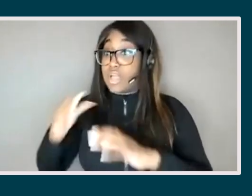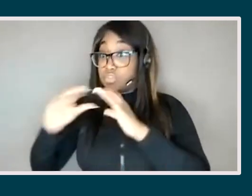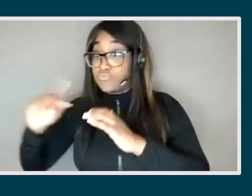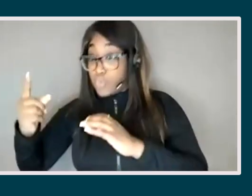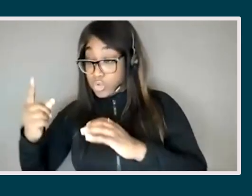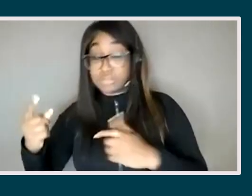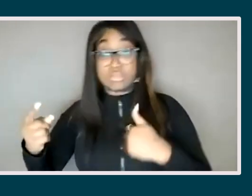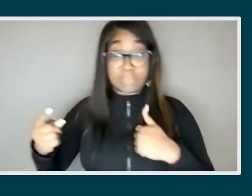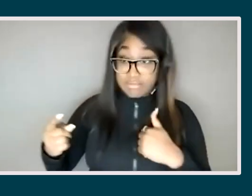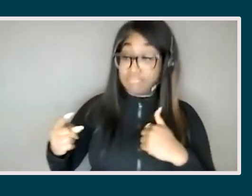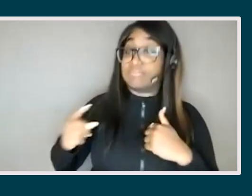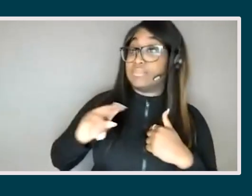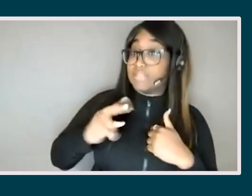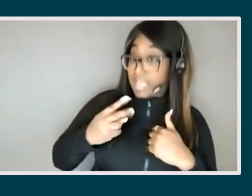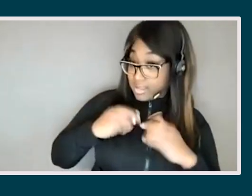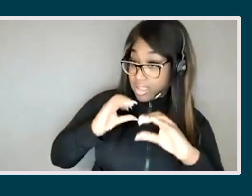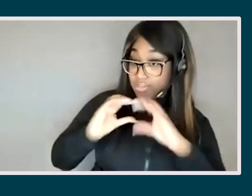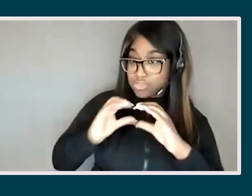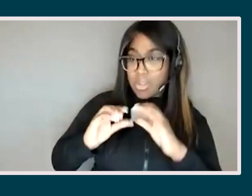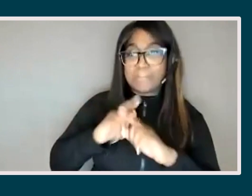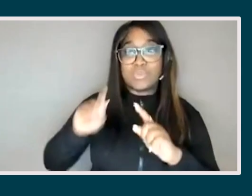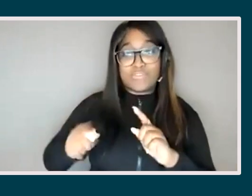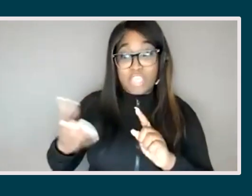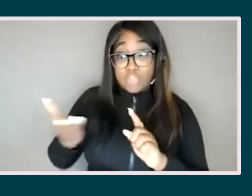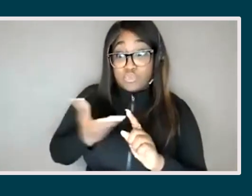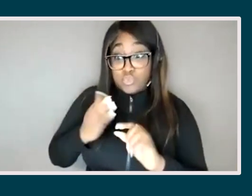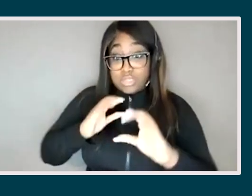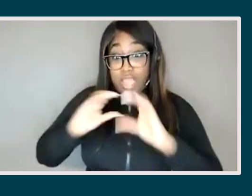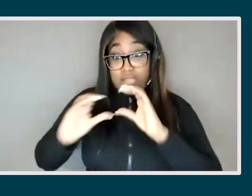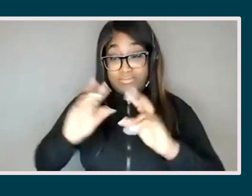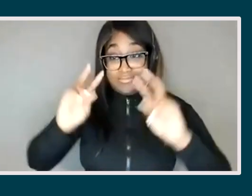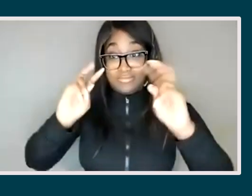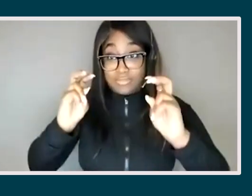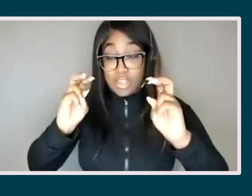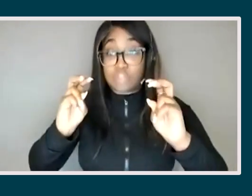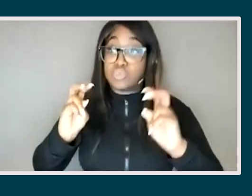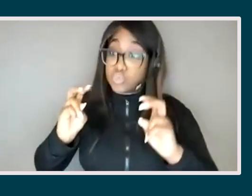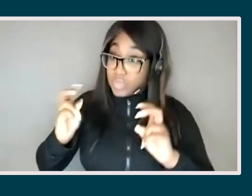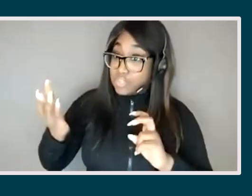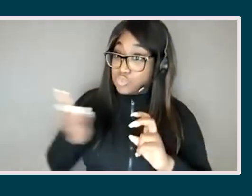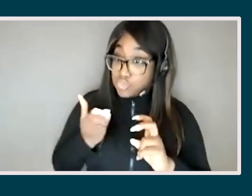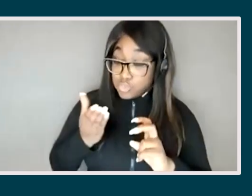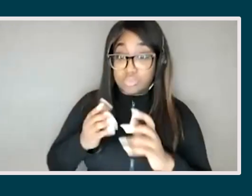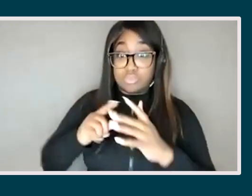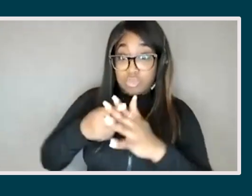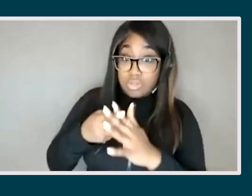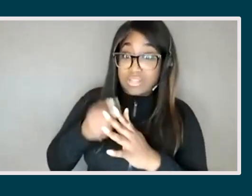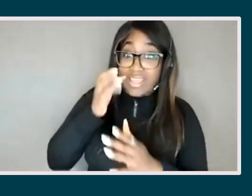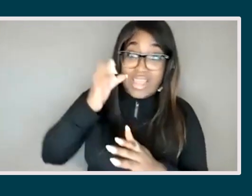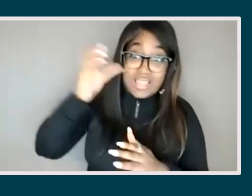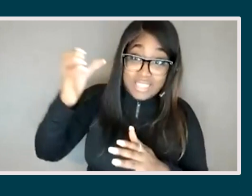you have to introduce it. You have to have the conversation, introduce the concept. And as Laura,